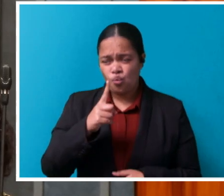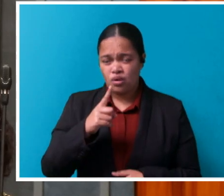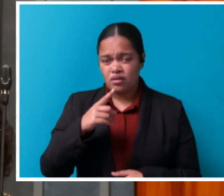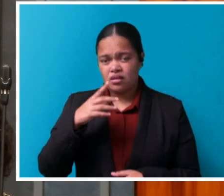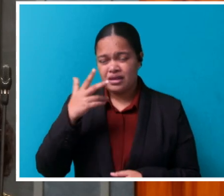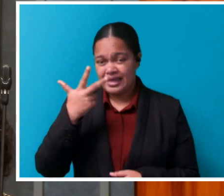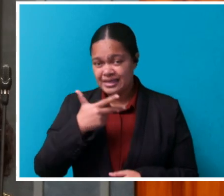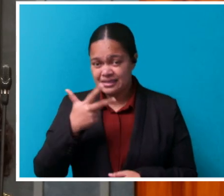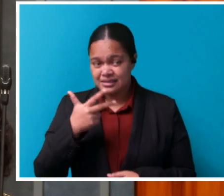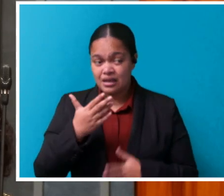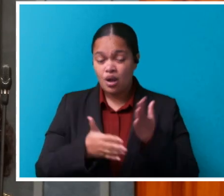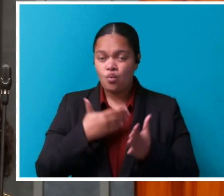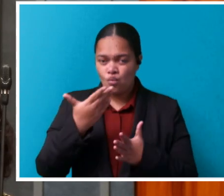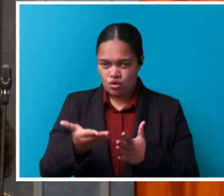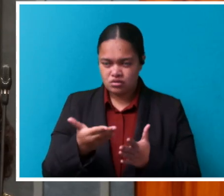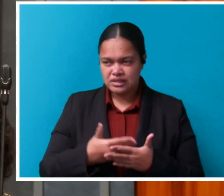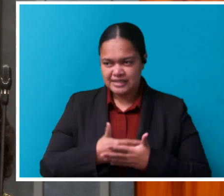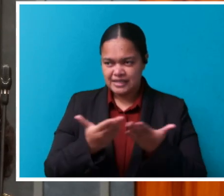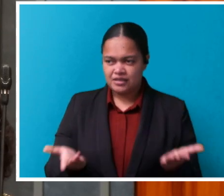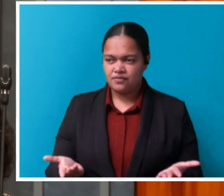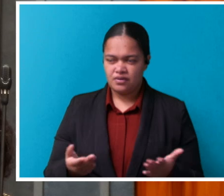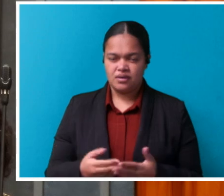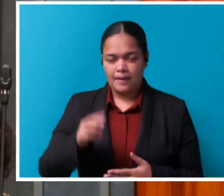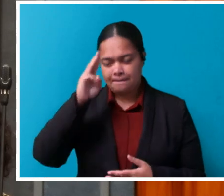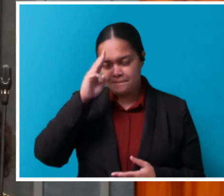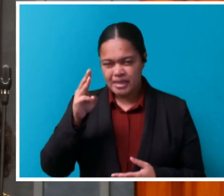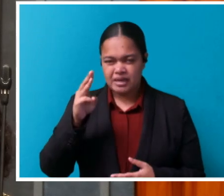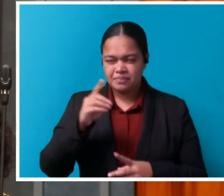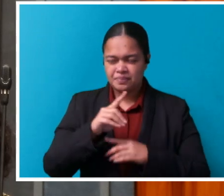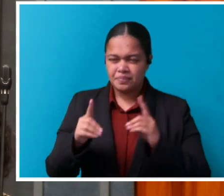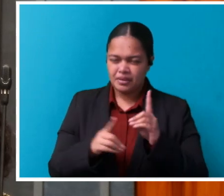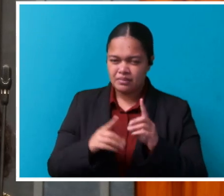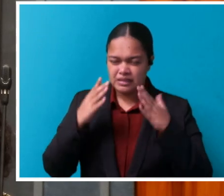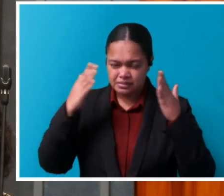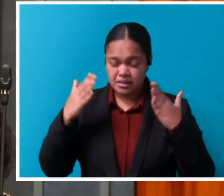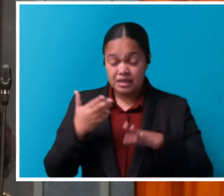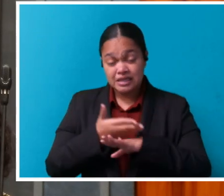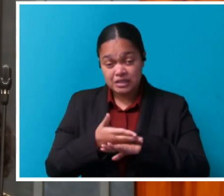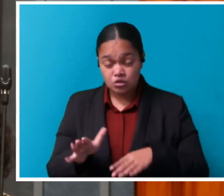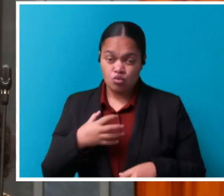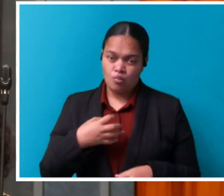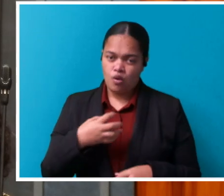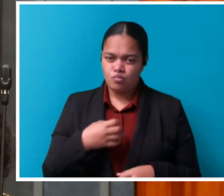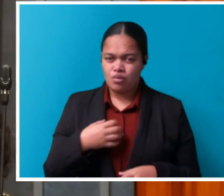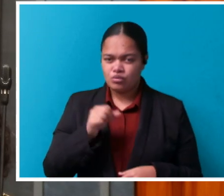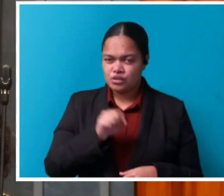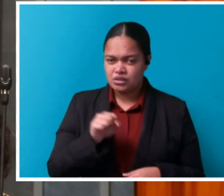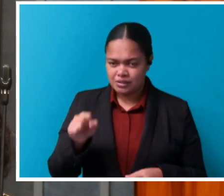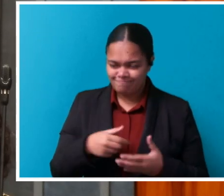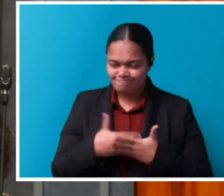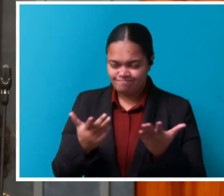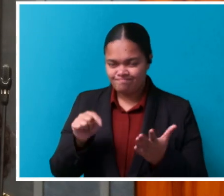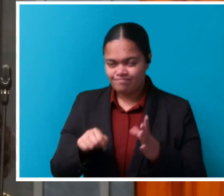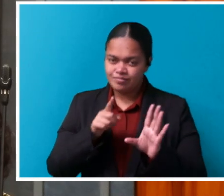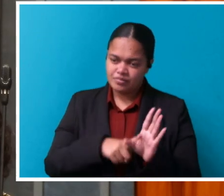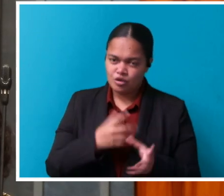awards had been given. Madam Deputy Speaker, significantly more scholarships were given this year compared to the last